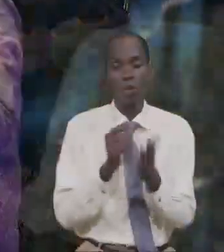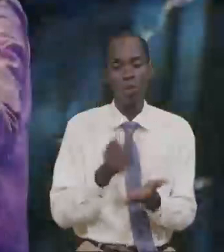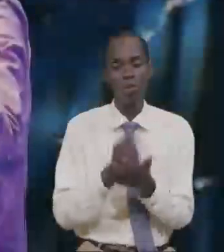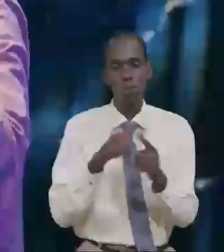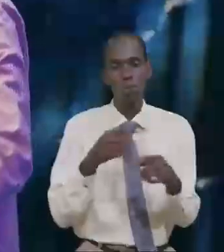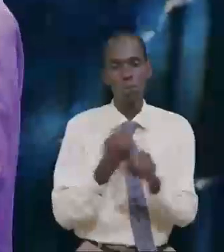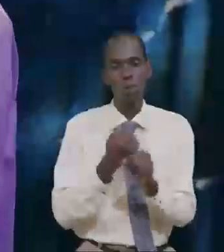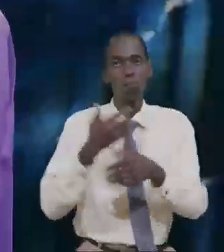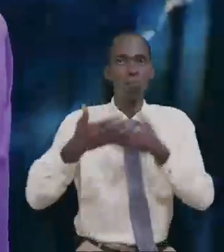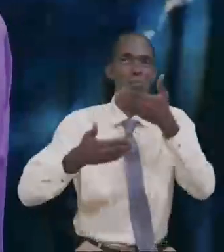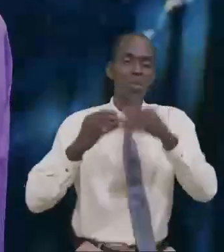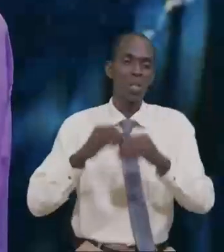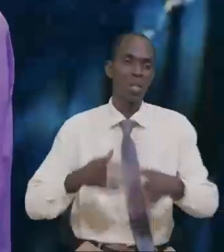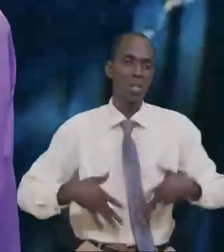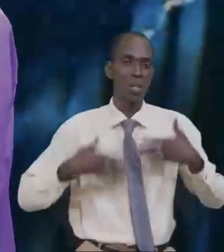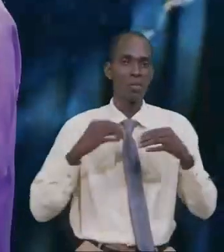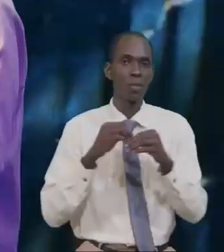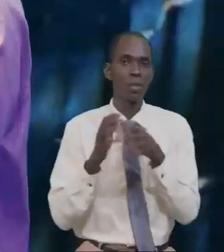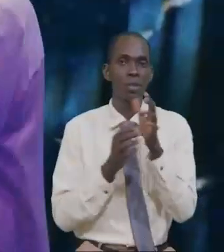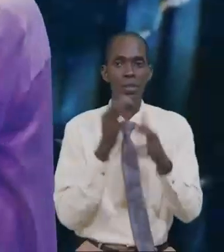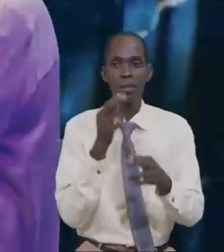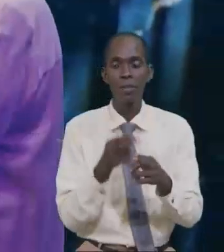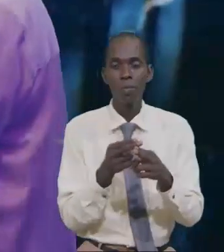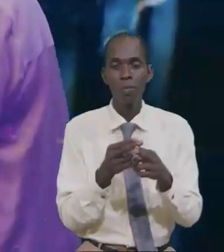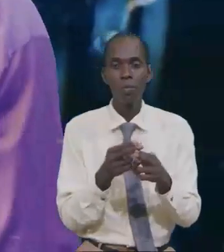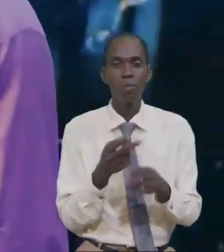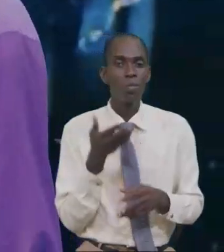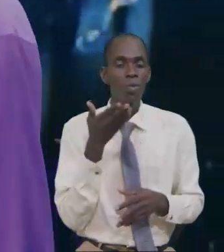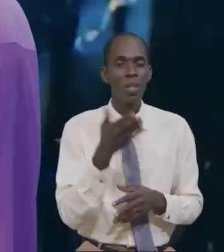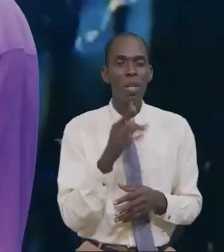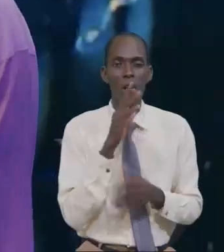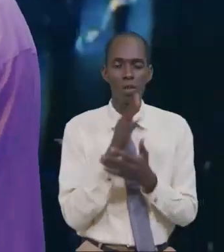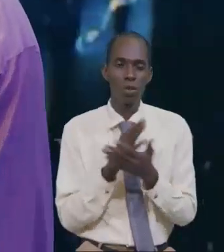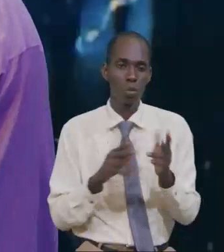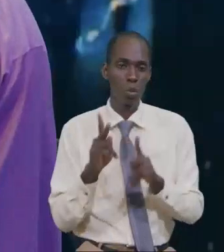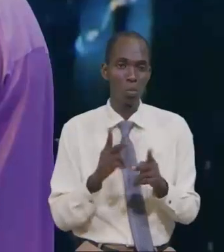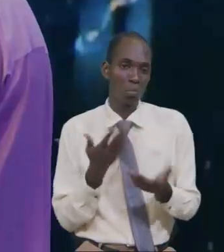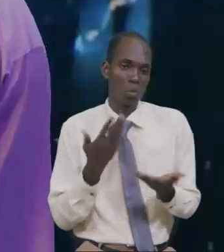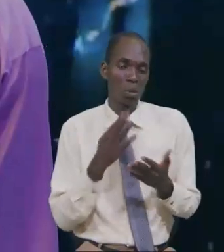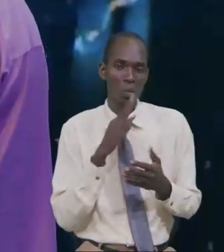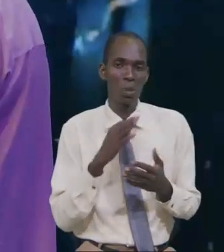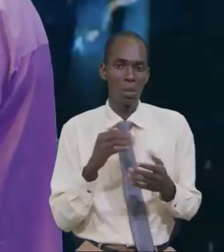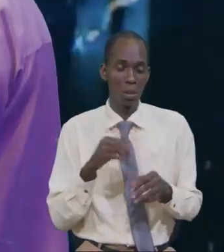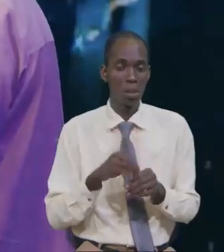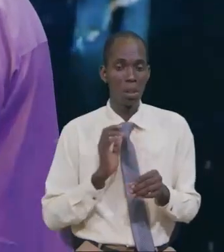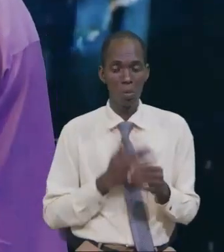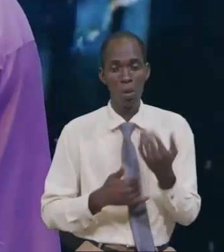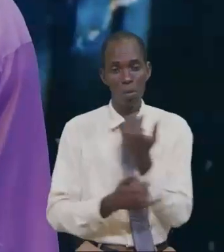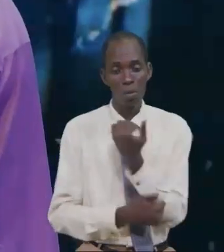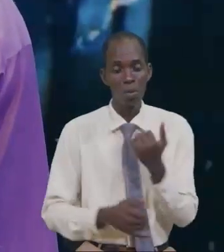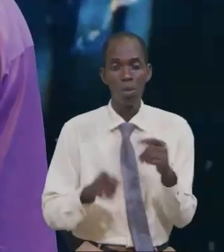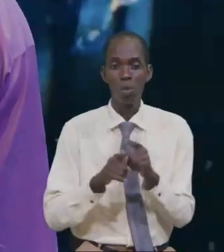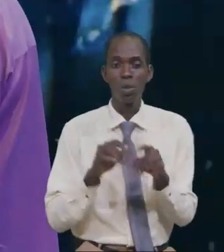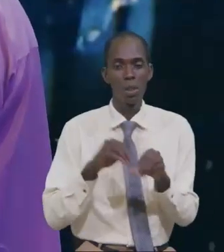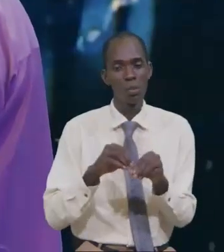every country in Africa, and they say, I've discovered, if I remain in